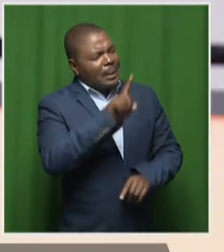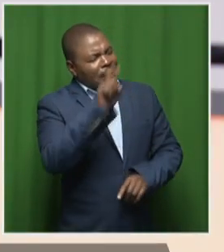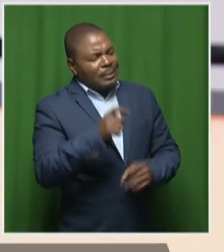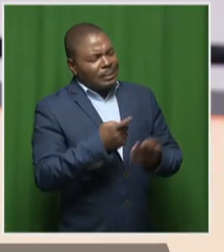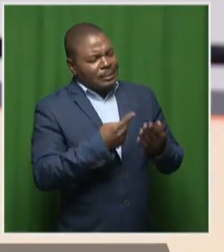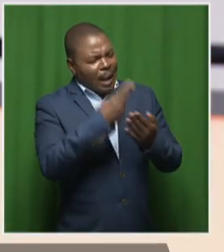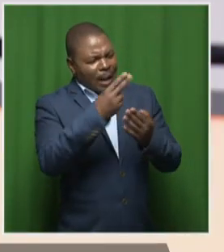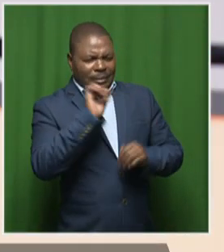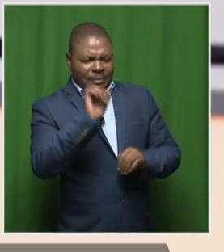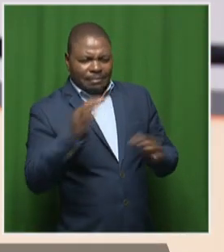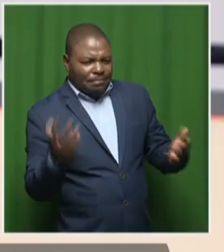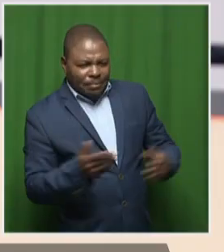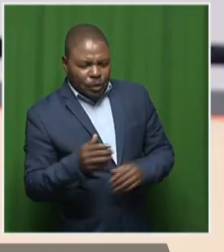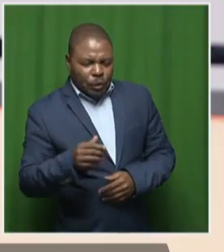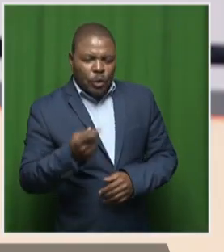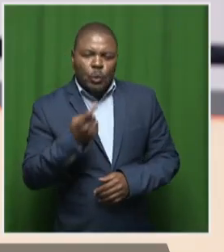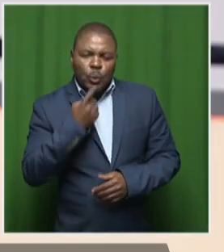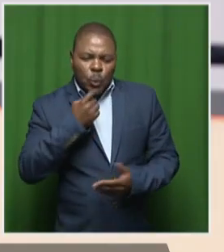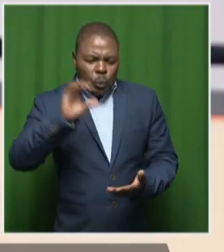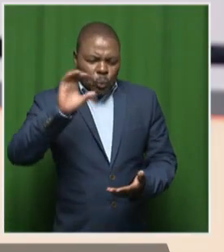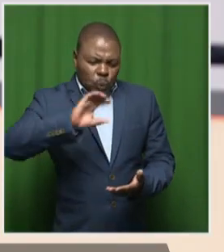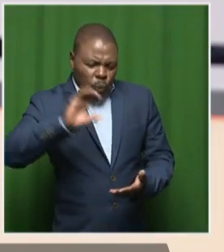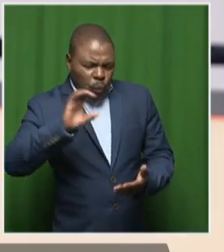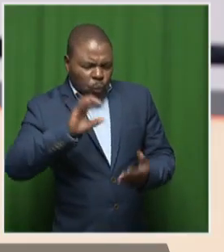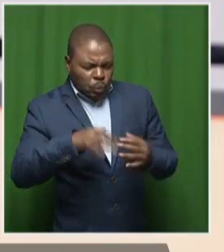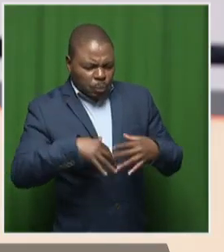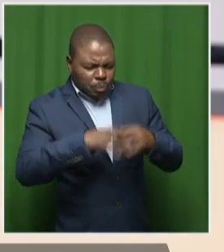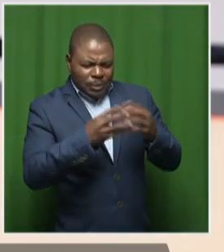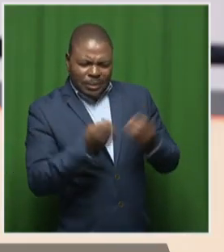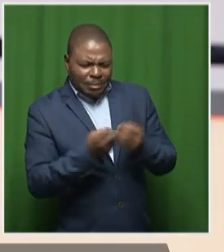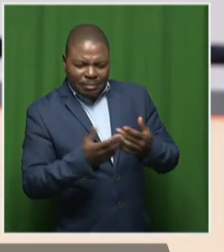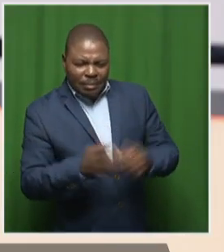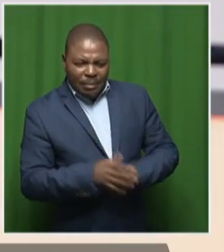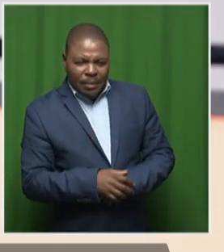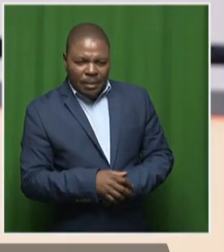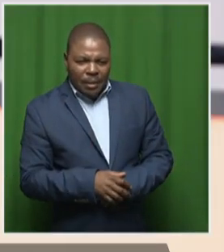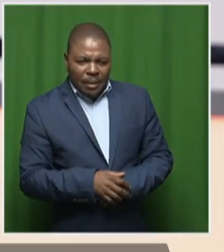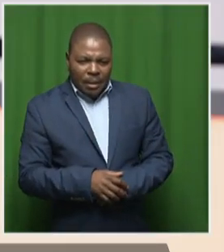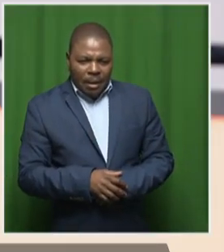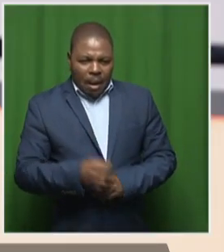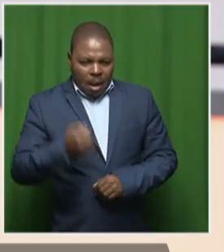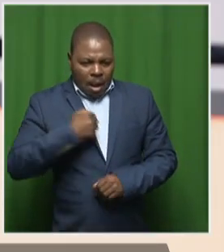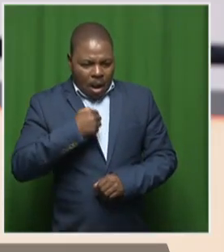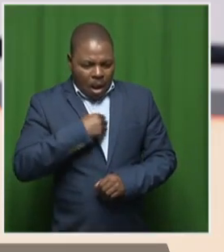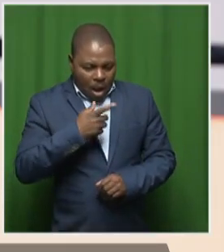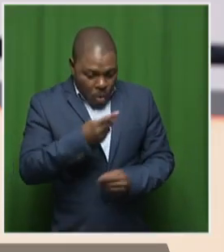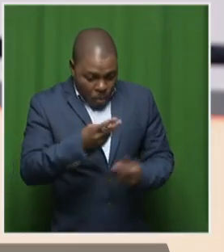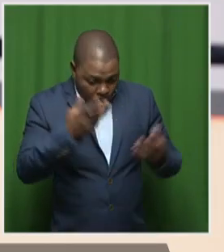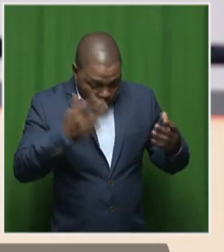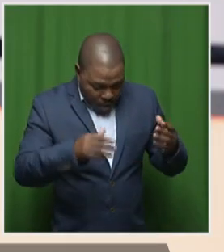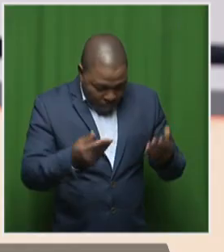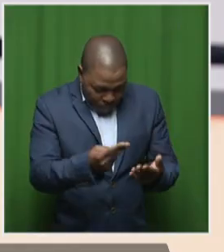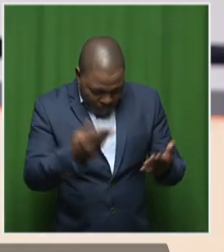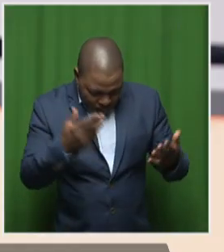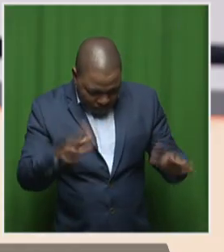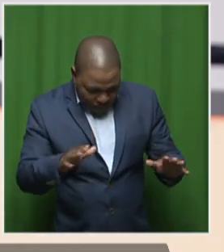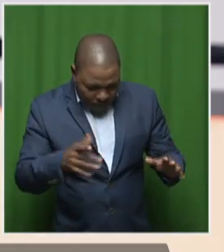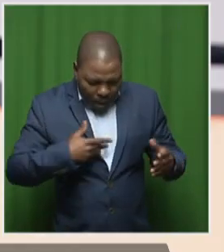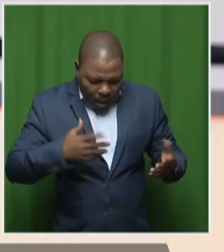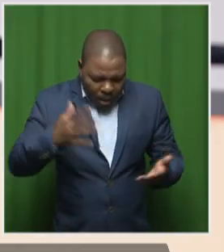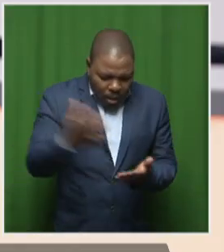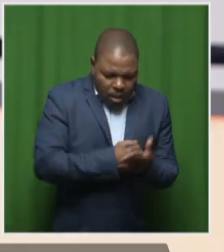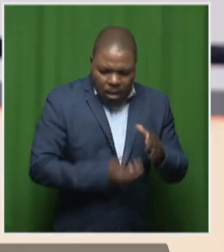art, about the salt art in particular, as to how would I be able to take my work with me? Or is it an intersection